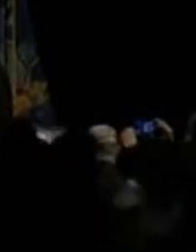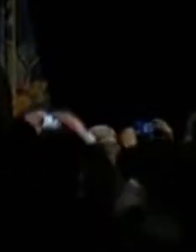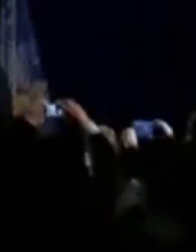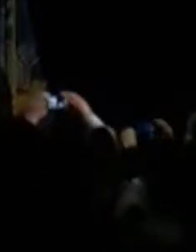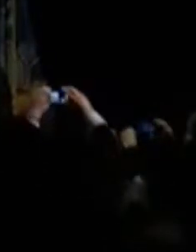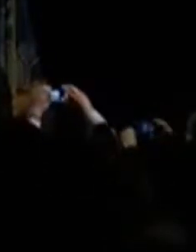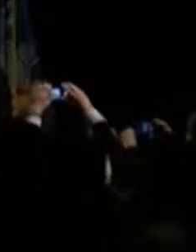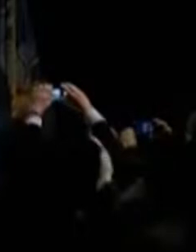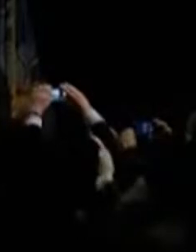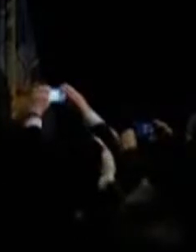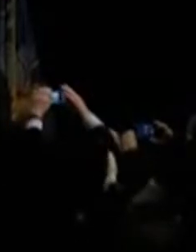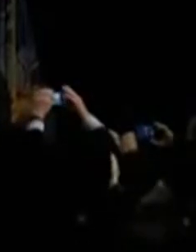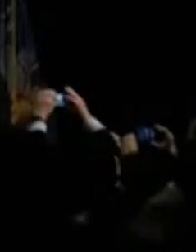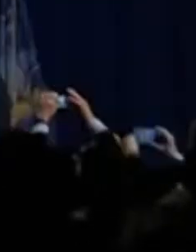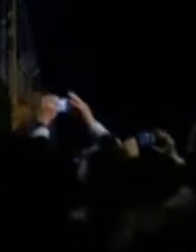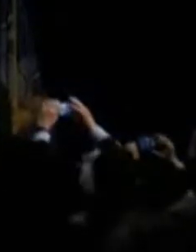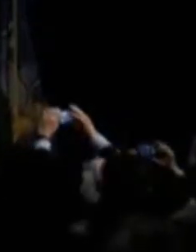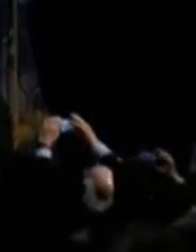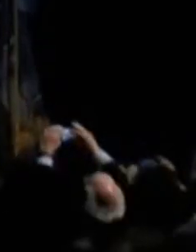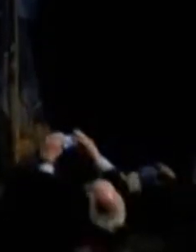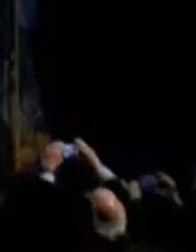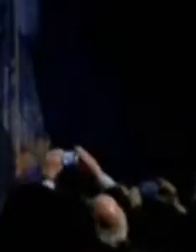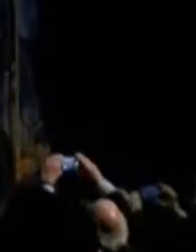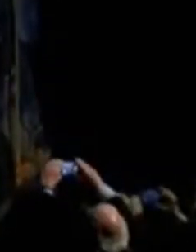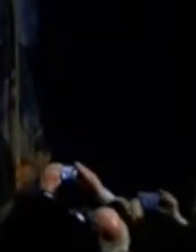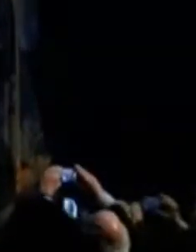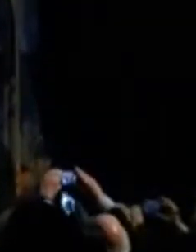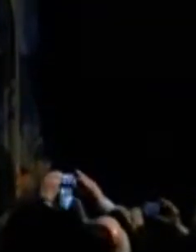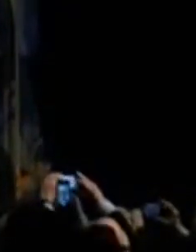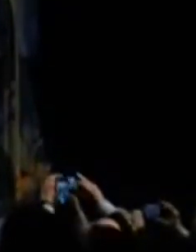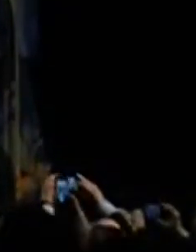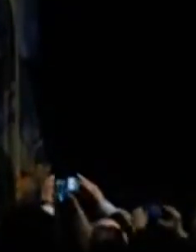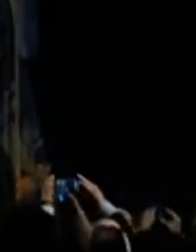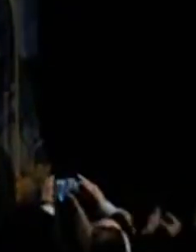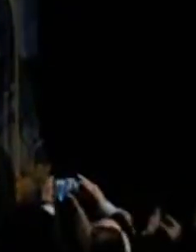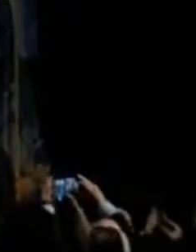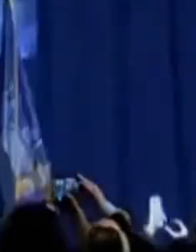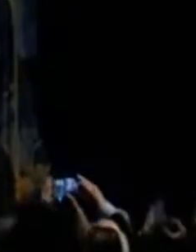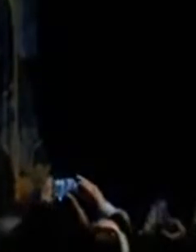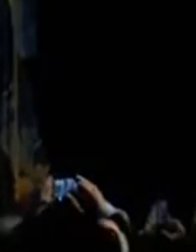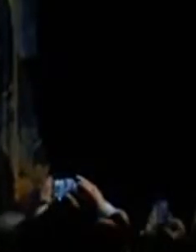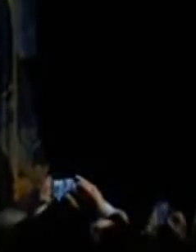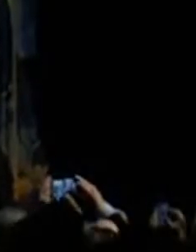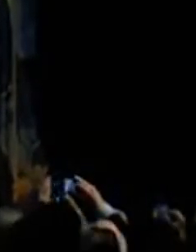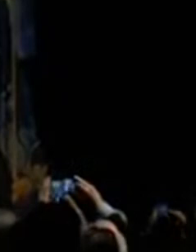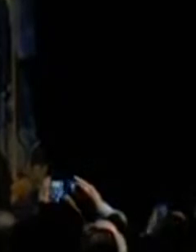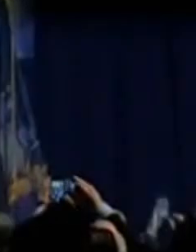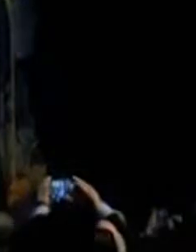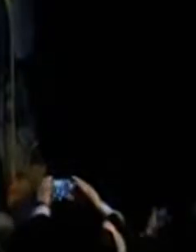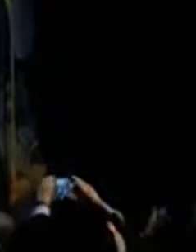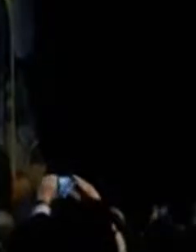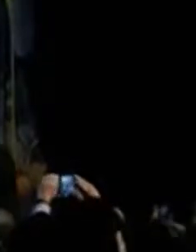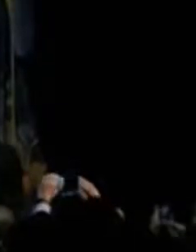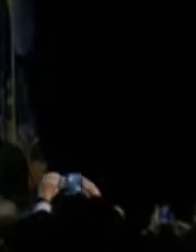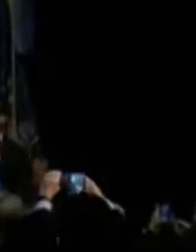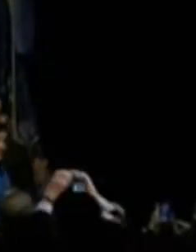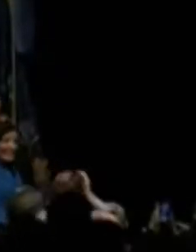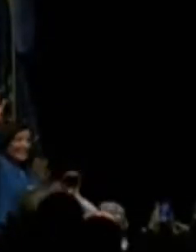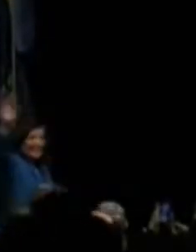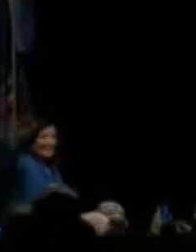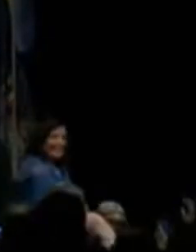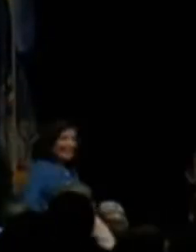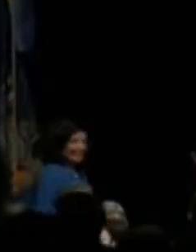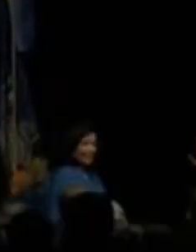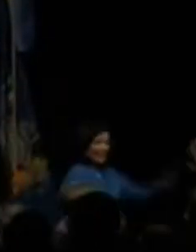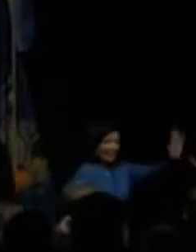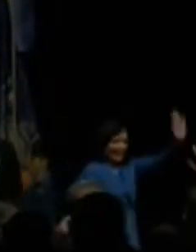so bright, but they never blind me. Welcome to New York. Soundtrack. It's been waiting for you. Welcome to New York. The lights